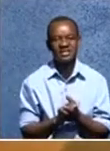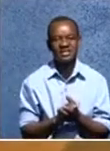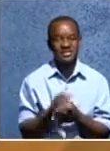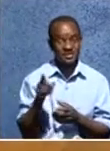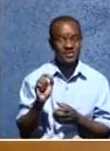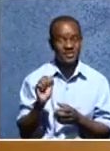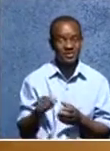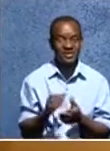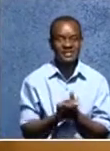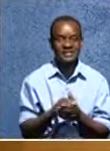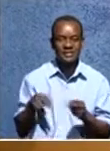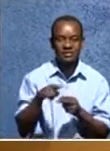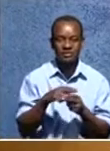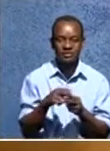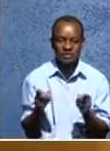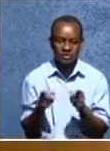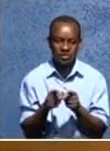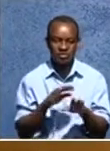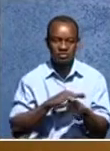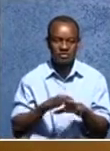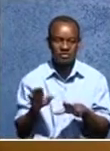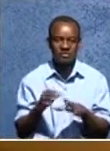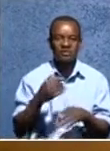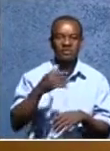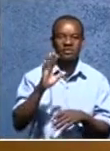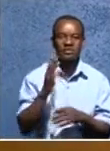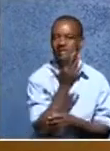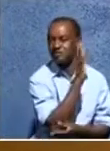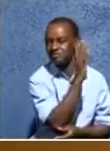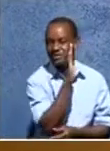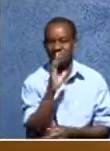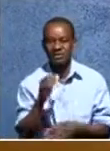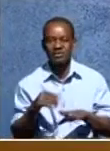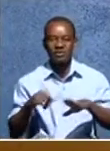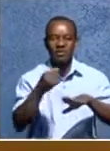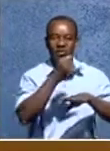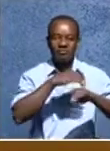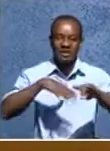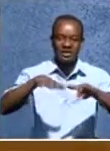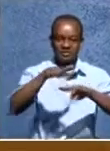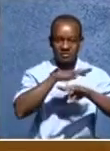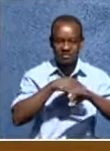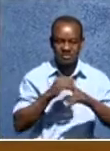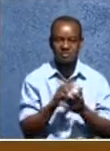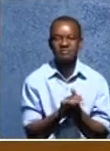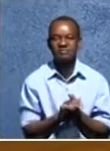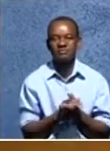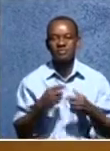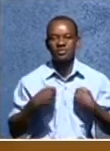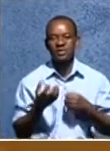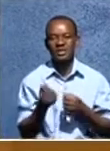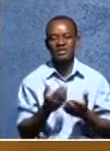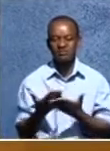the conservancies that have camping sites on their properties. I mean, they are lodges, but they have camping sites